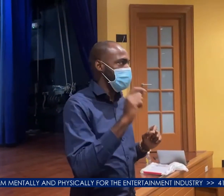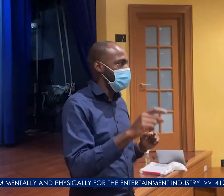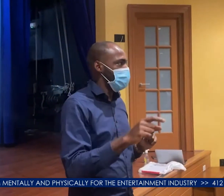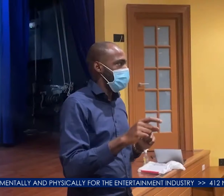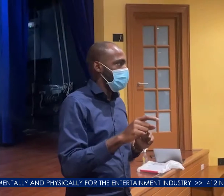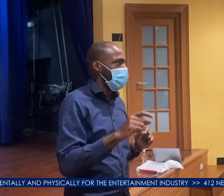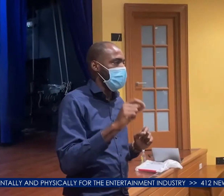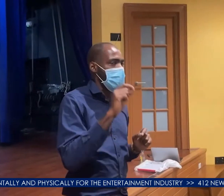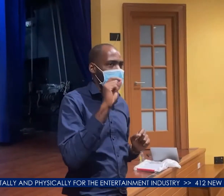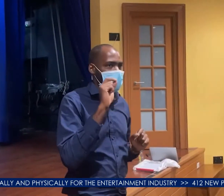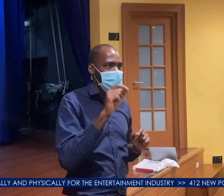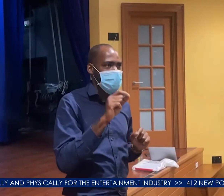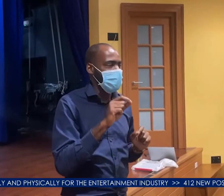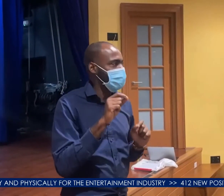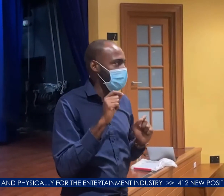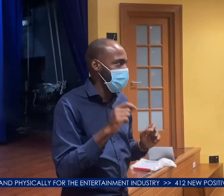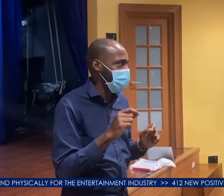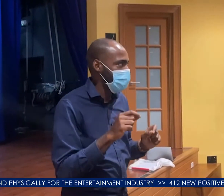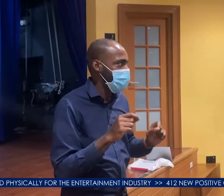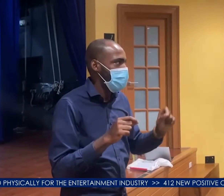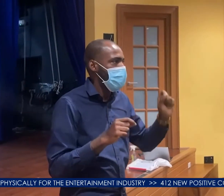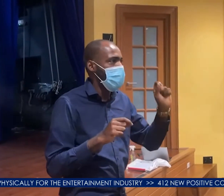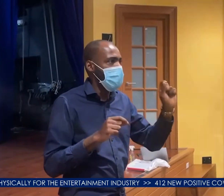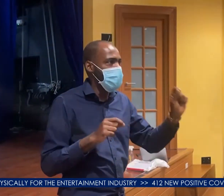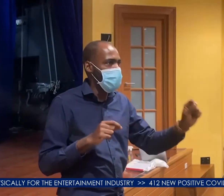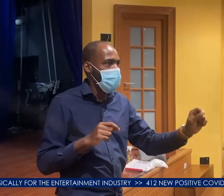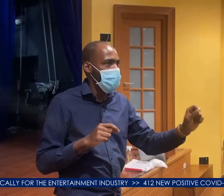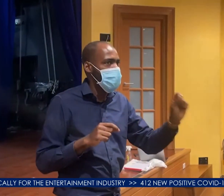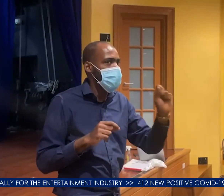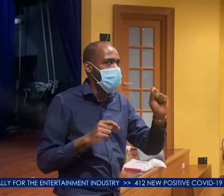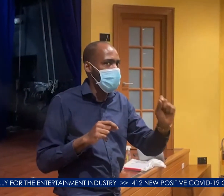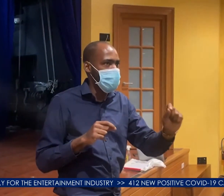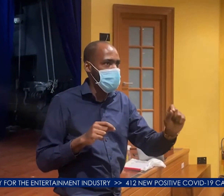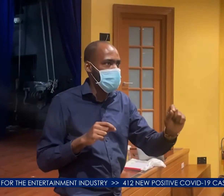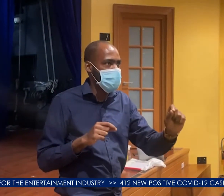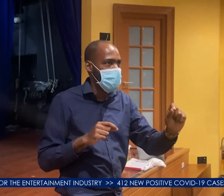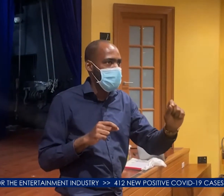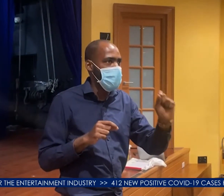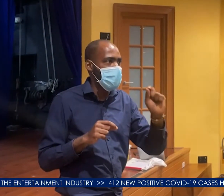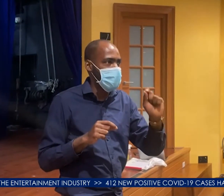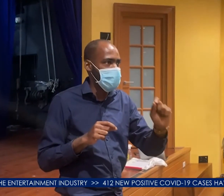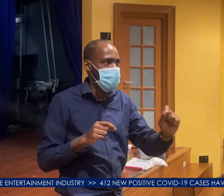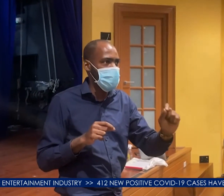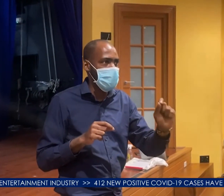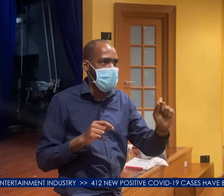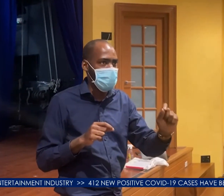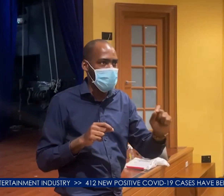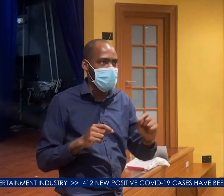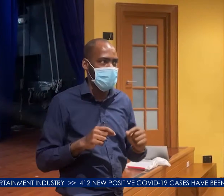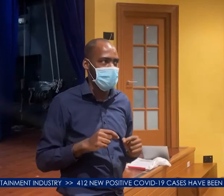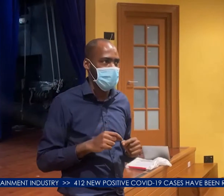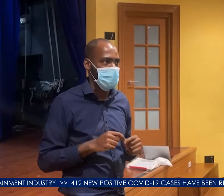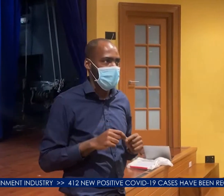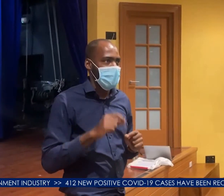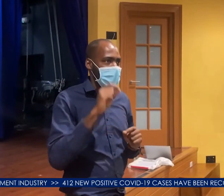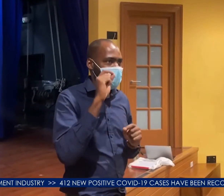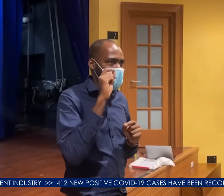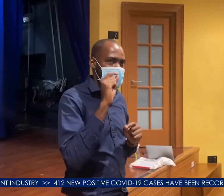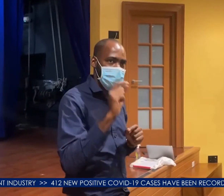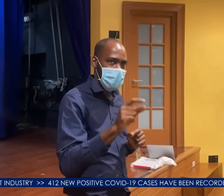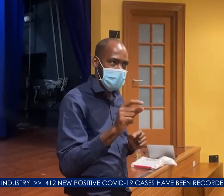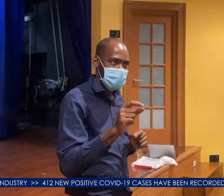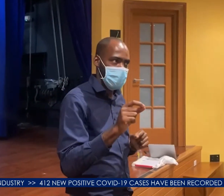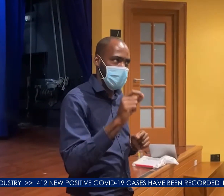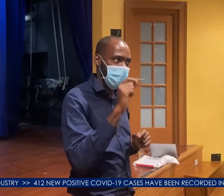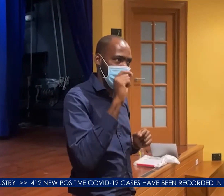Things will happen to you, but there comes a time when you can choose your emotion. In